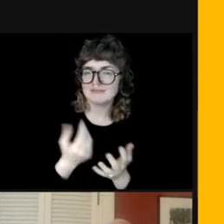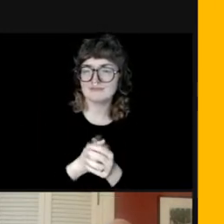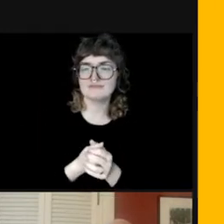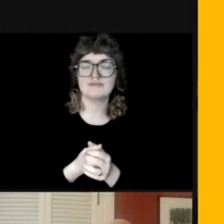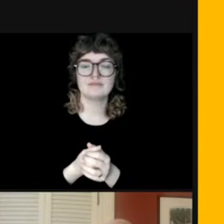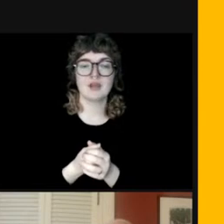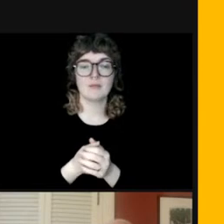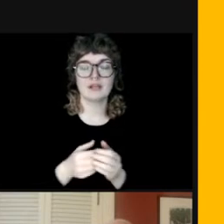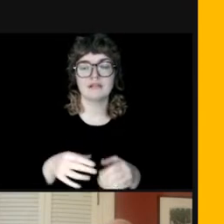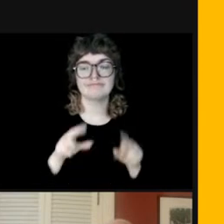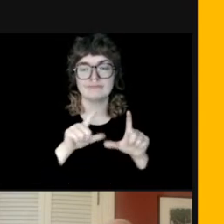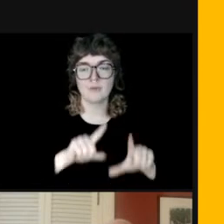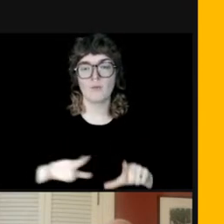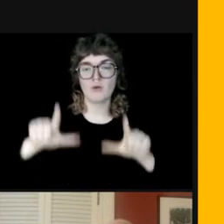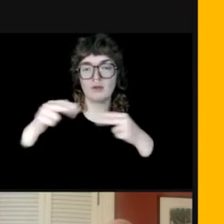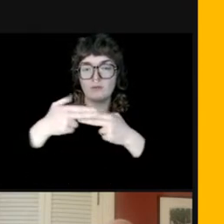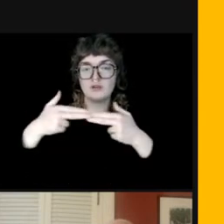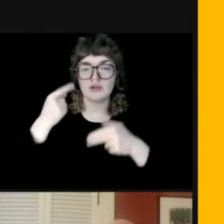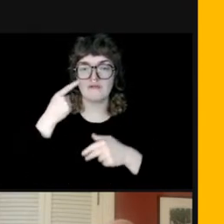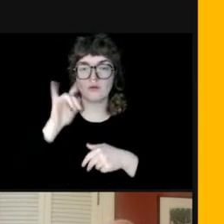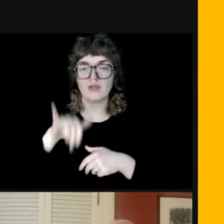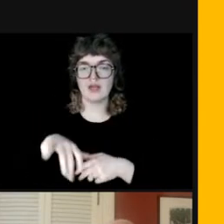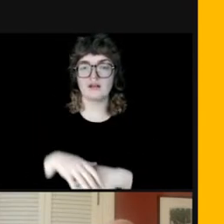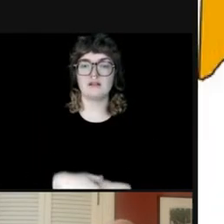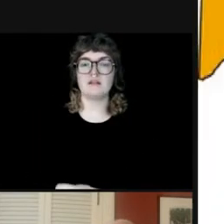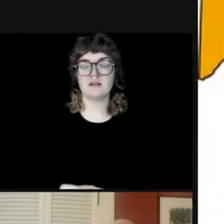Let's see here.